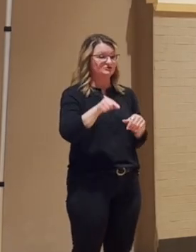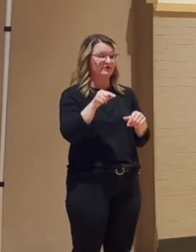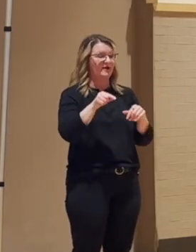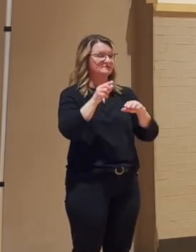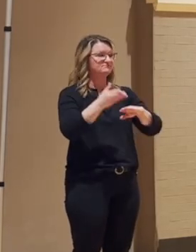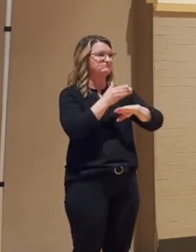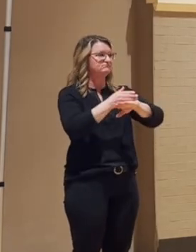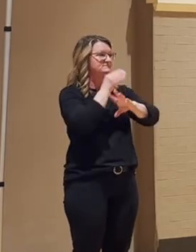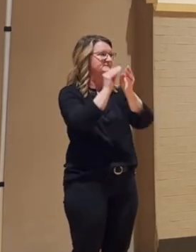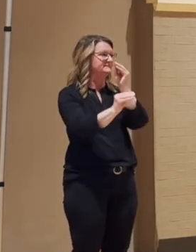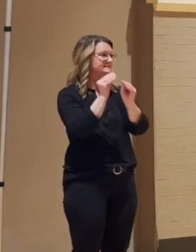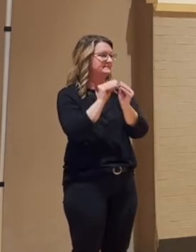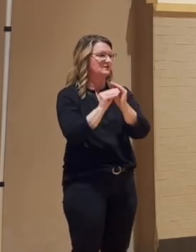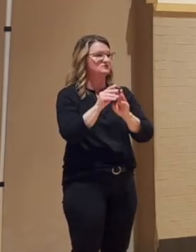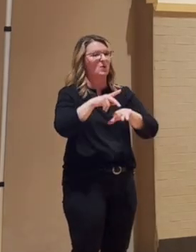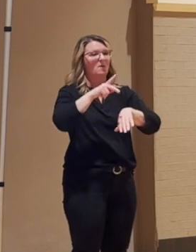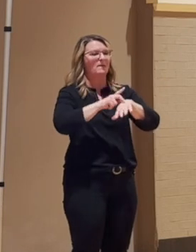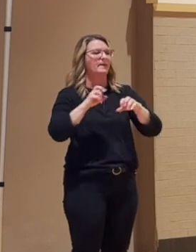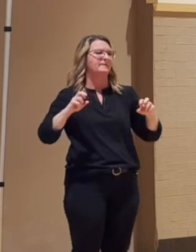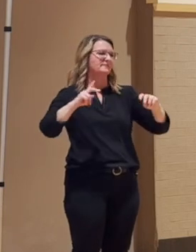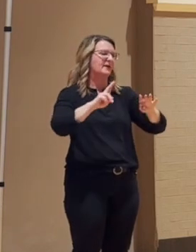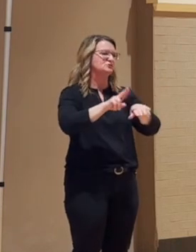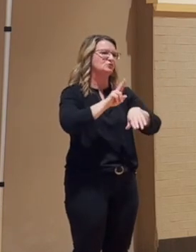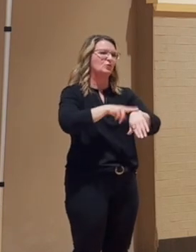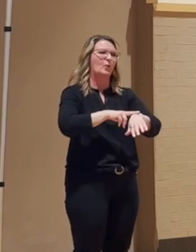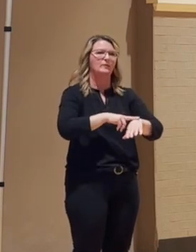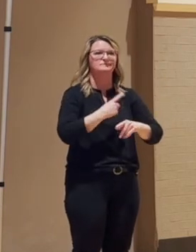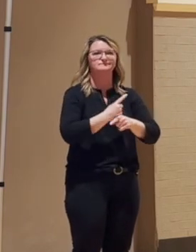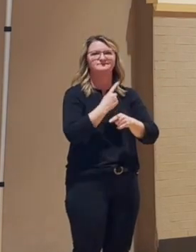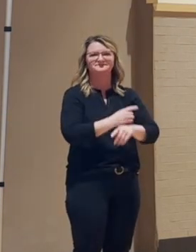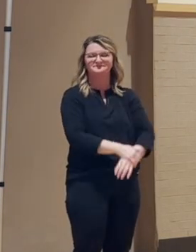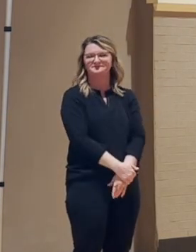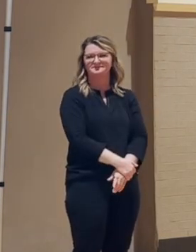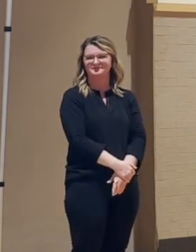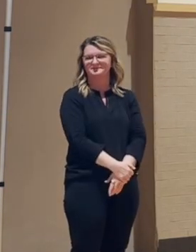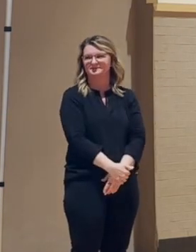restored. So the park will be back to normal use as usual.